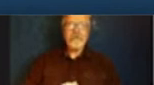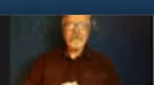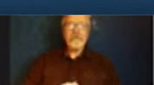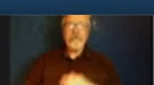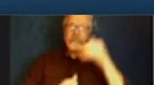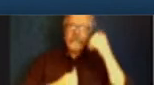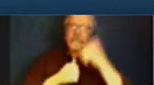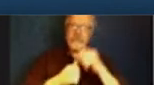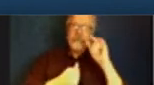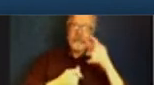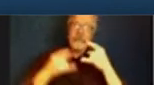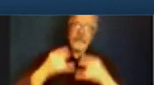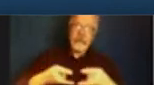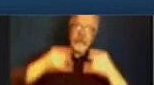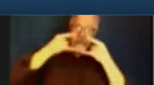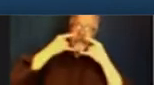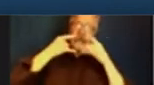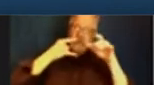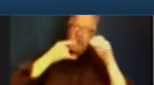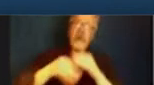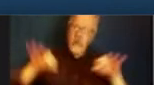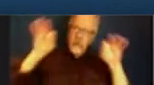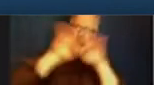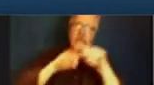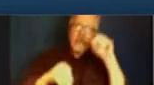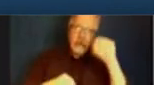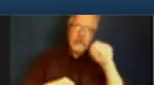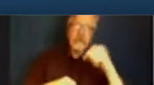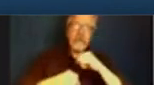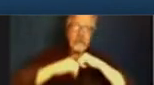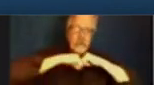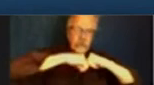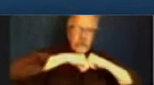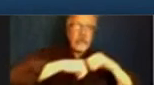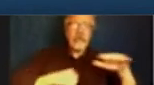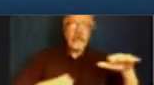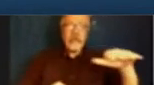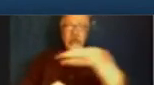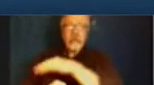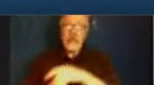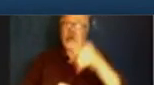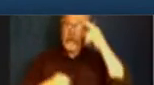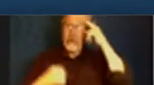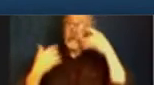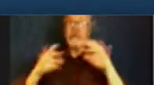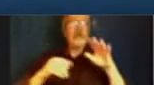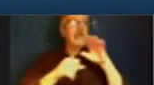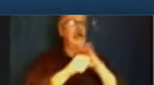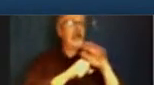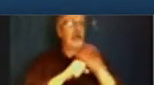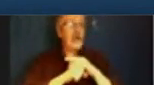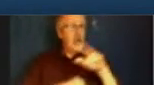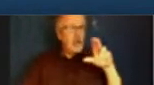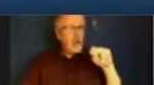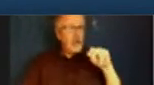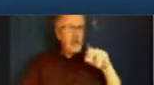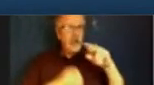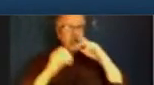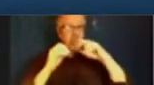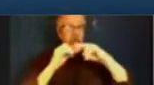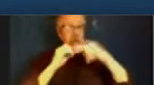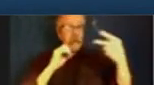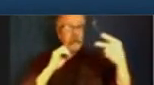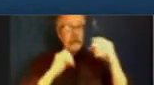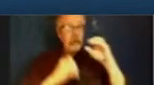our fight, obviously. We need to up our game because of the transmissibility of the Omicron variant. We